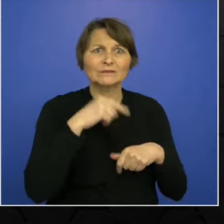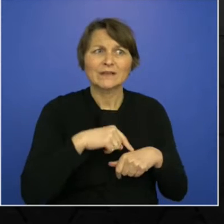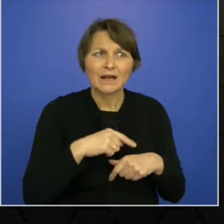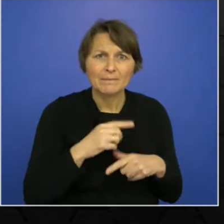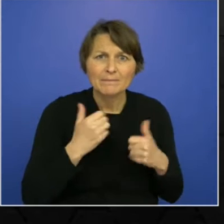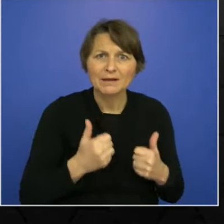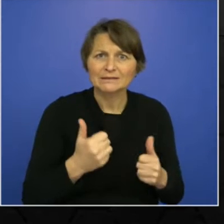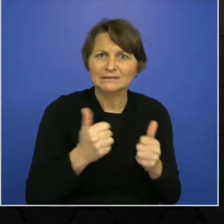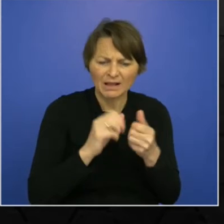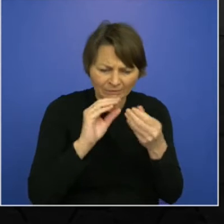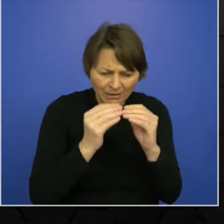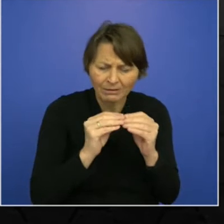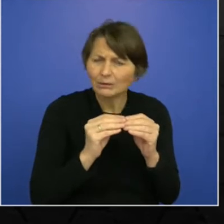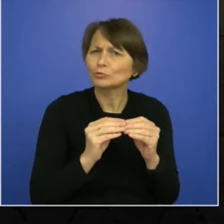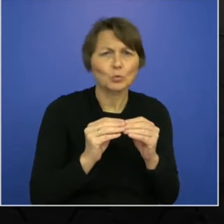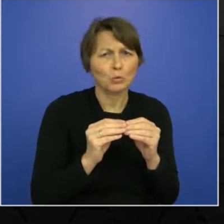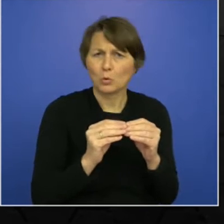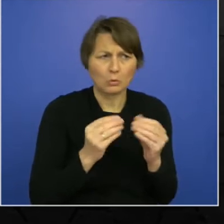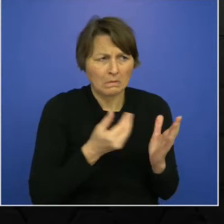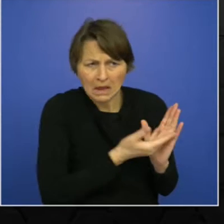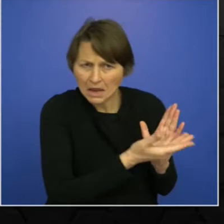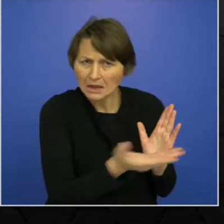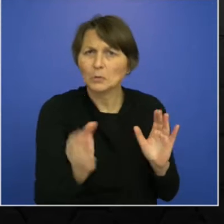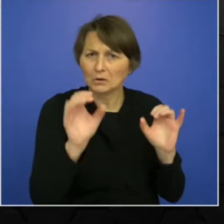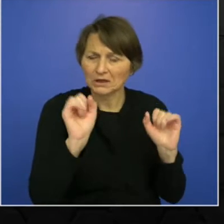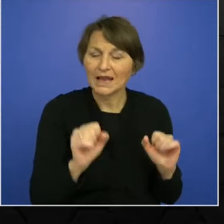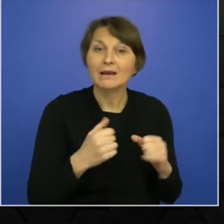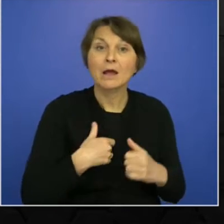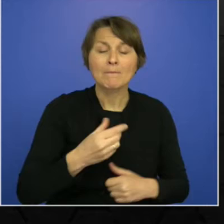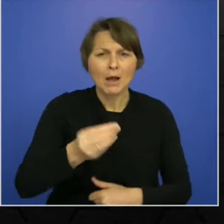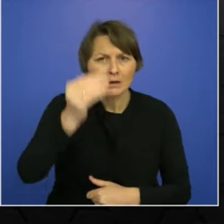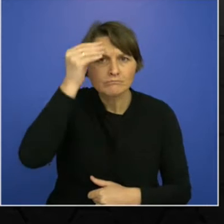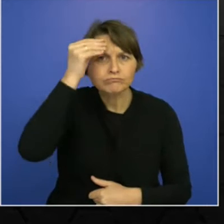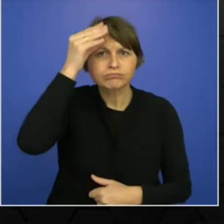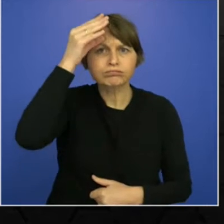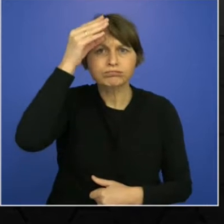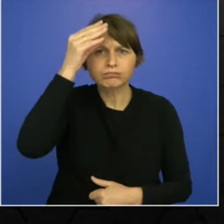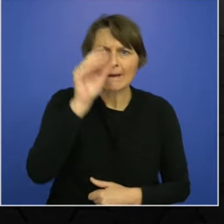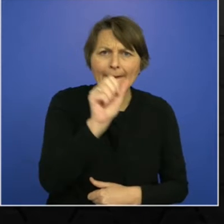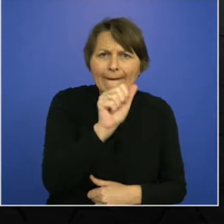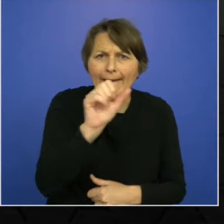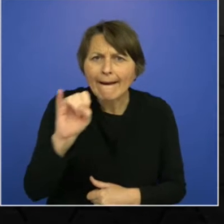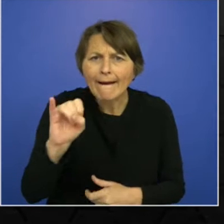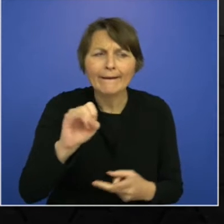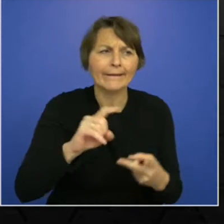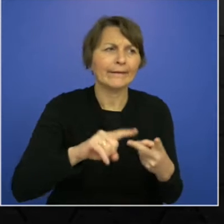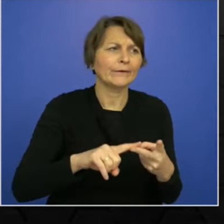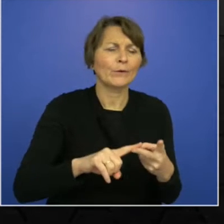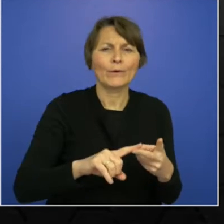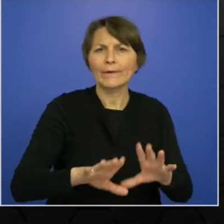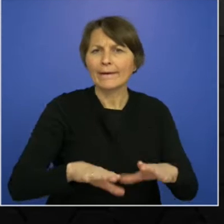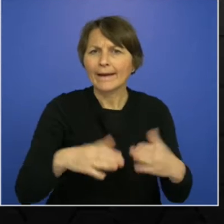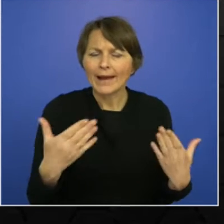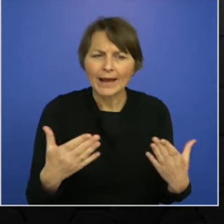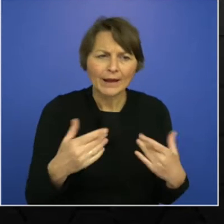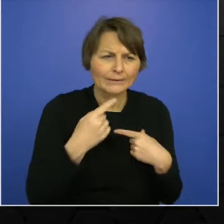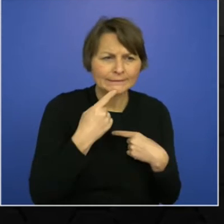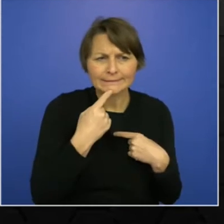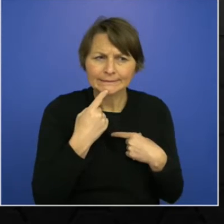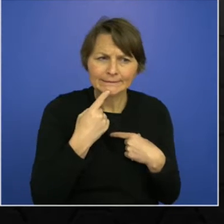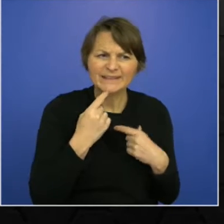starting point for any beginner. You don't have to know everything about AI or how you should structure the whole